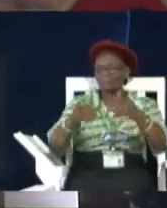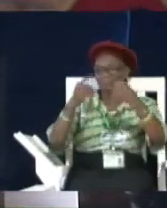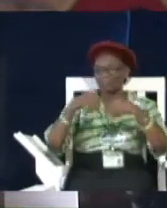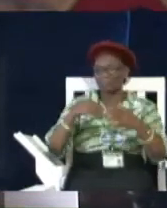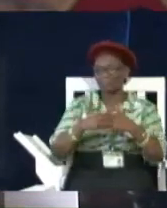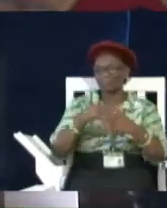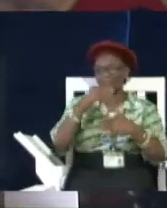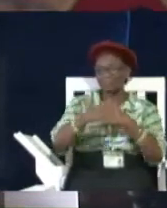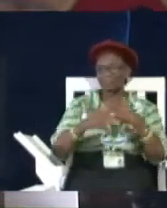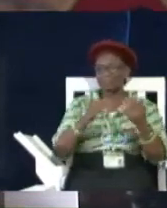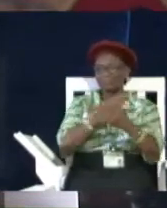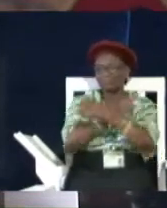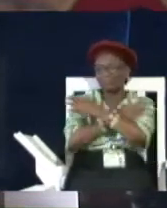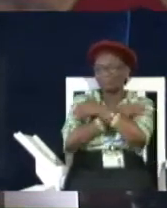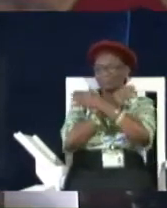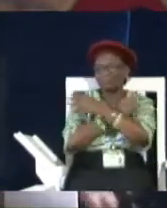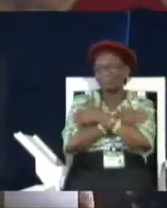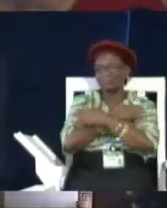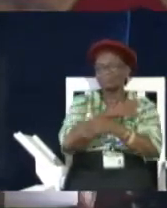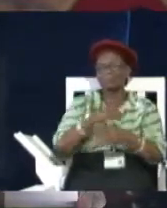And at that time,